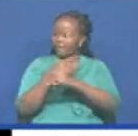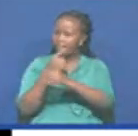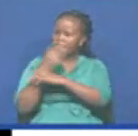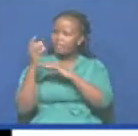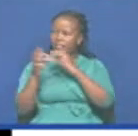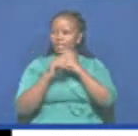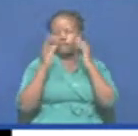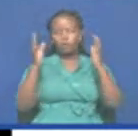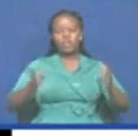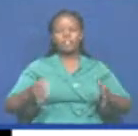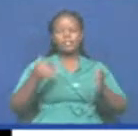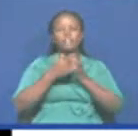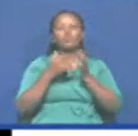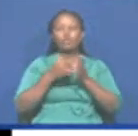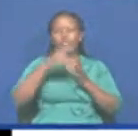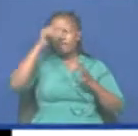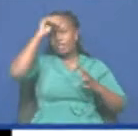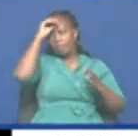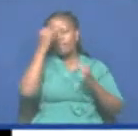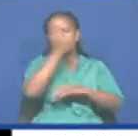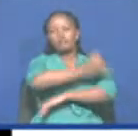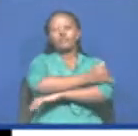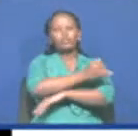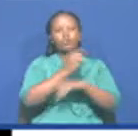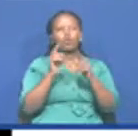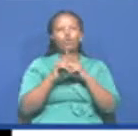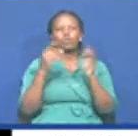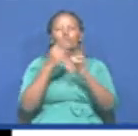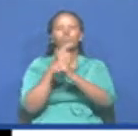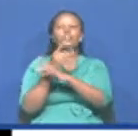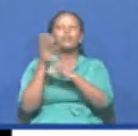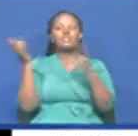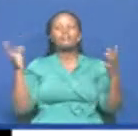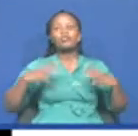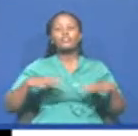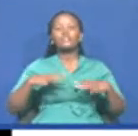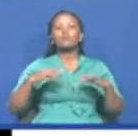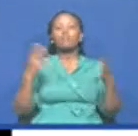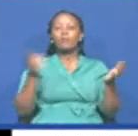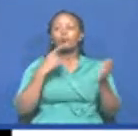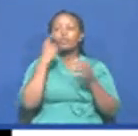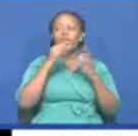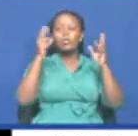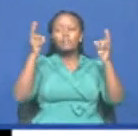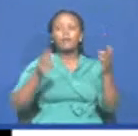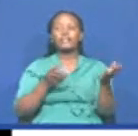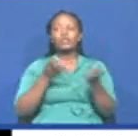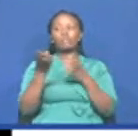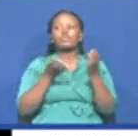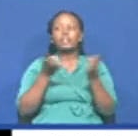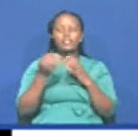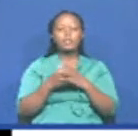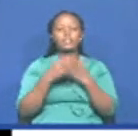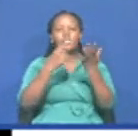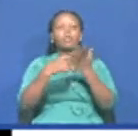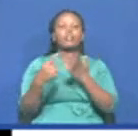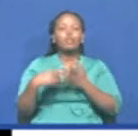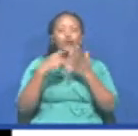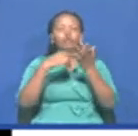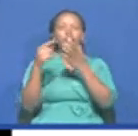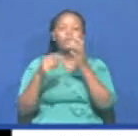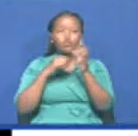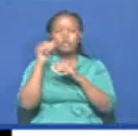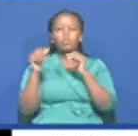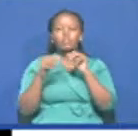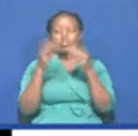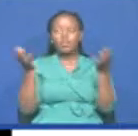government agencies and importers and those who are in matters of trade. The conversation around counterfeits, just to